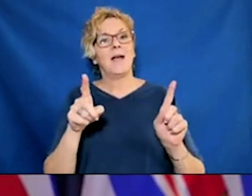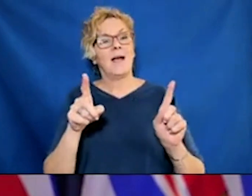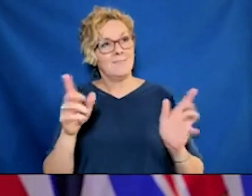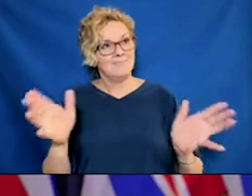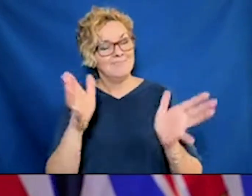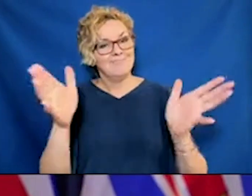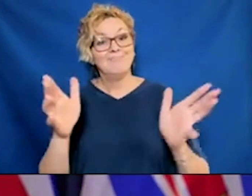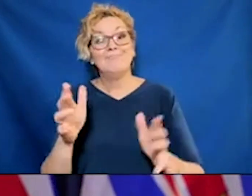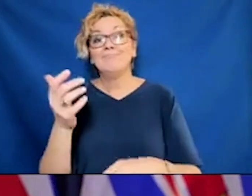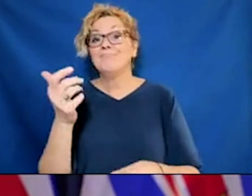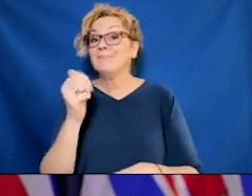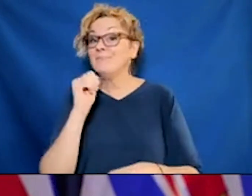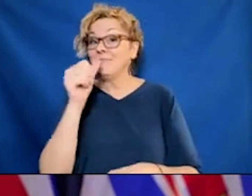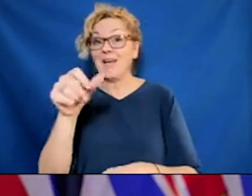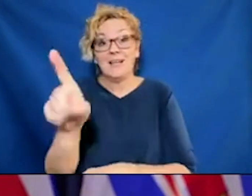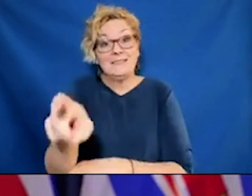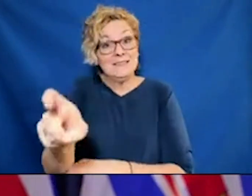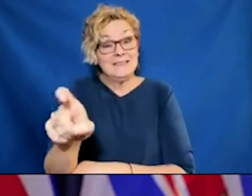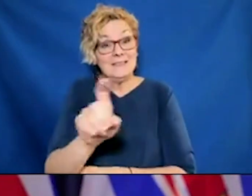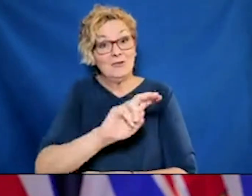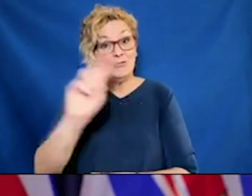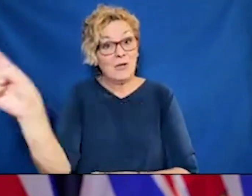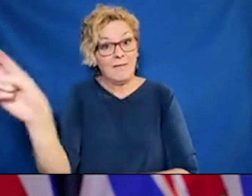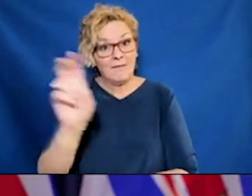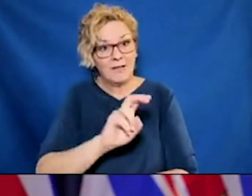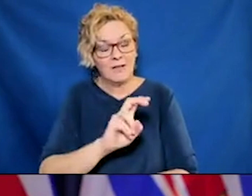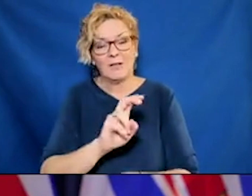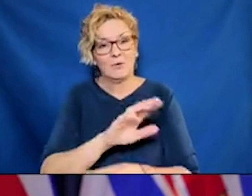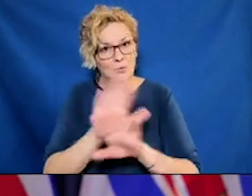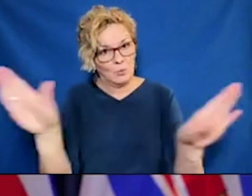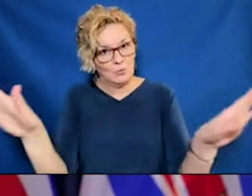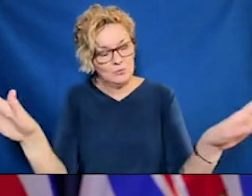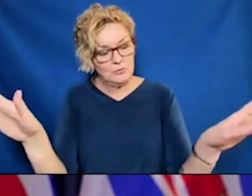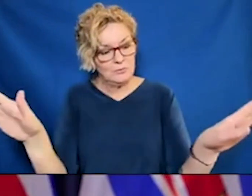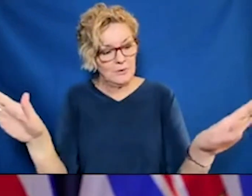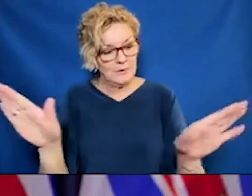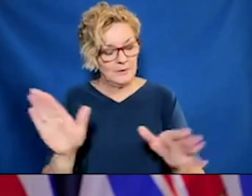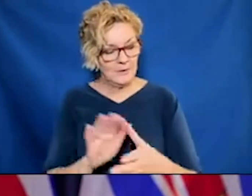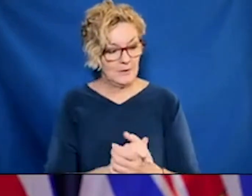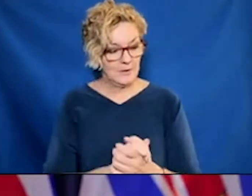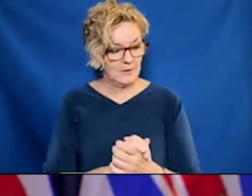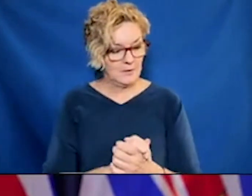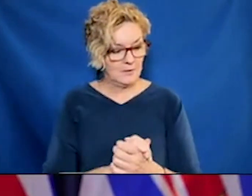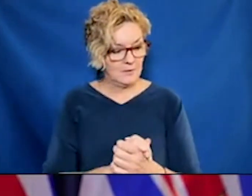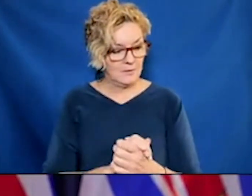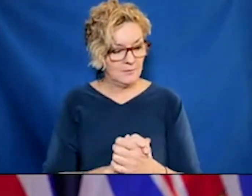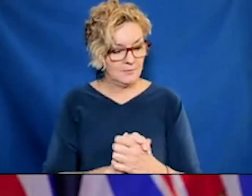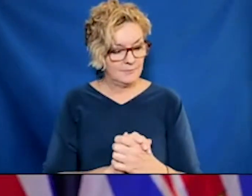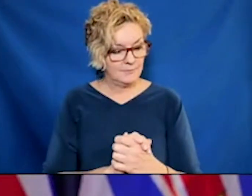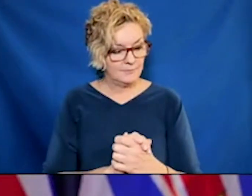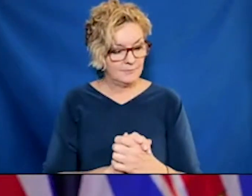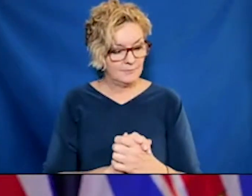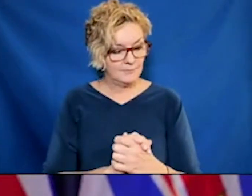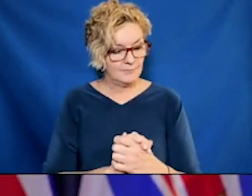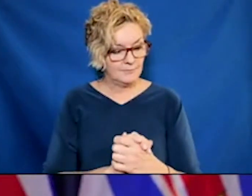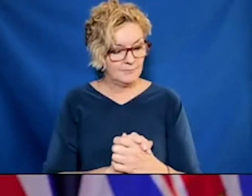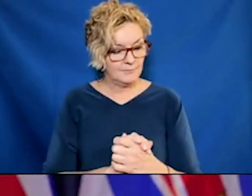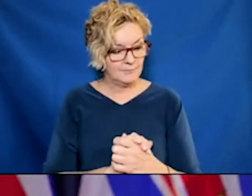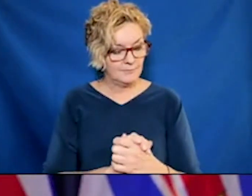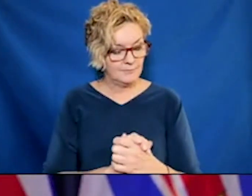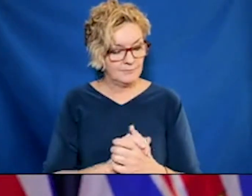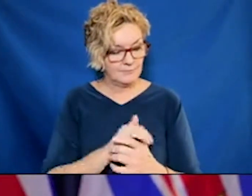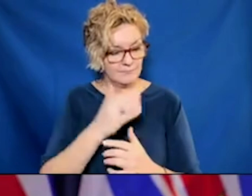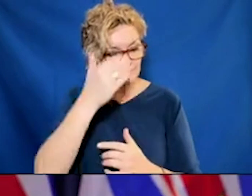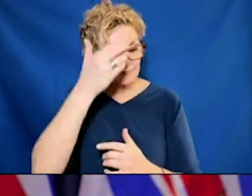will be ultimately up to the people of Dawson Creek to decide about the overall performance, including all that they